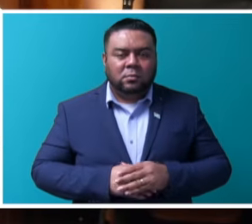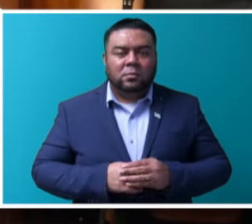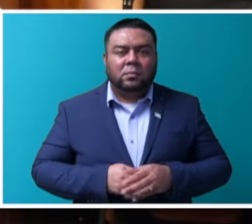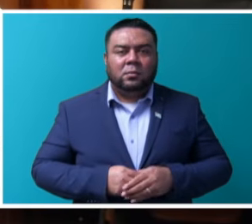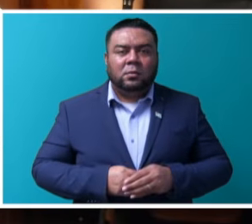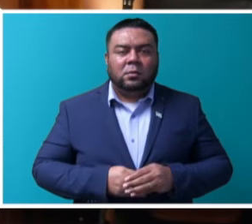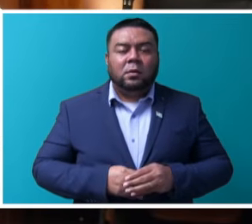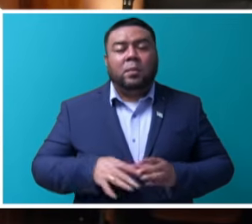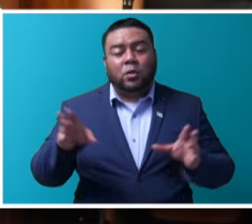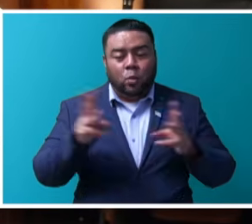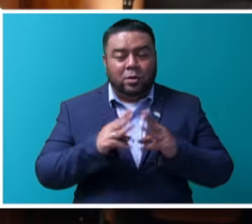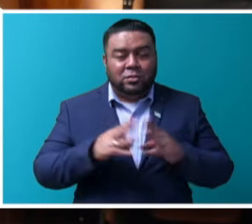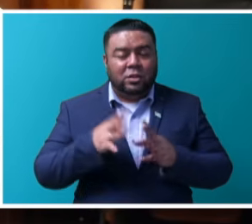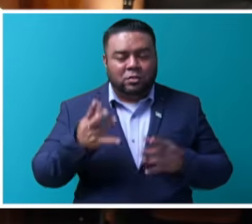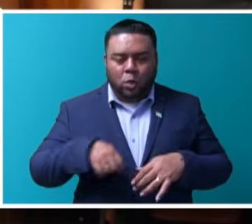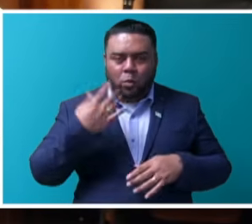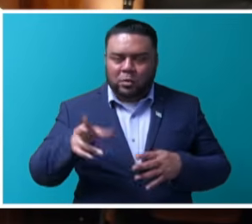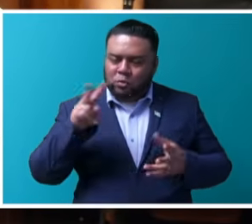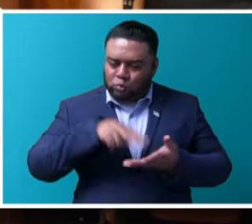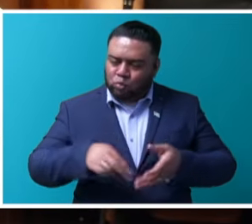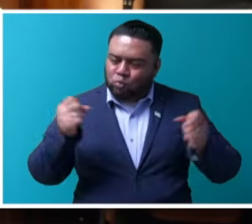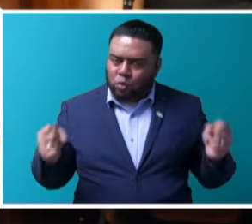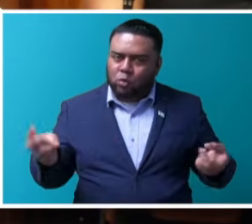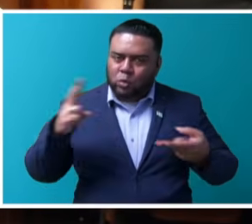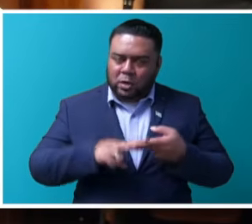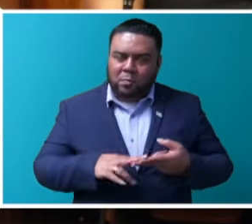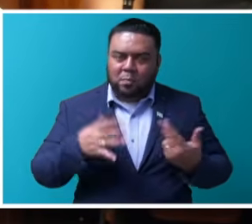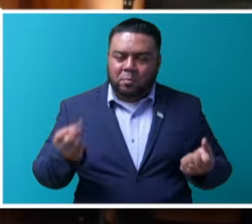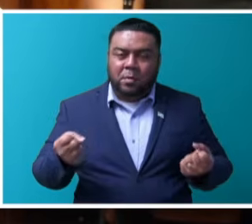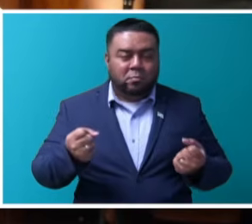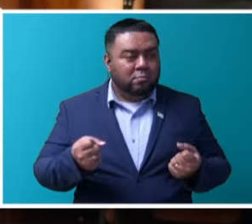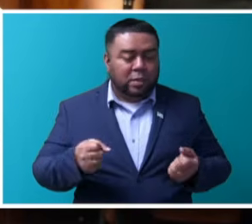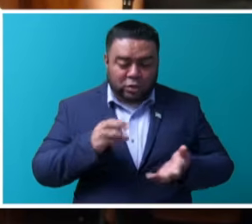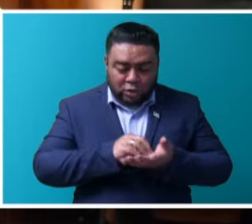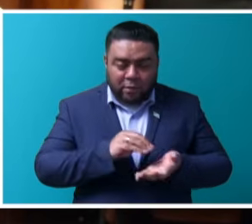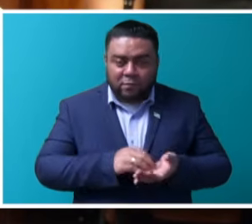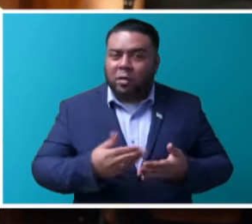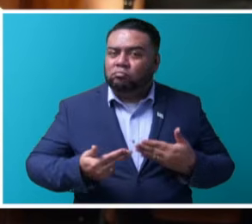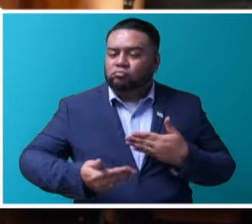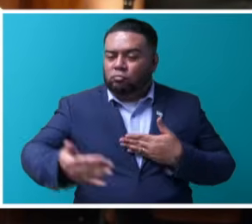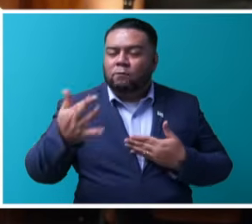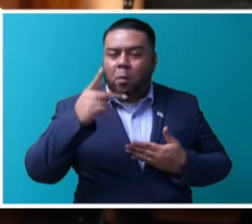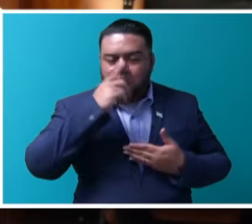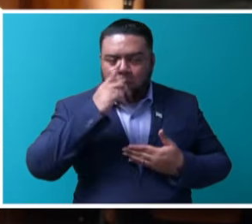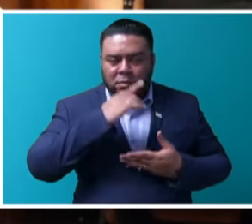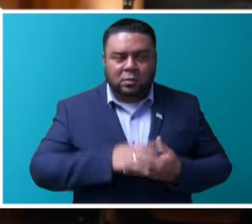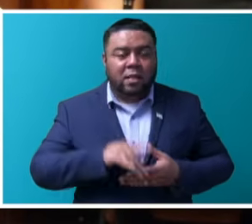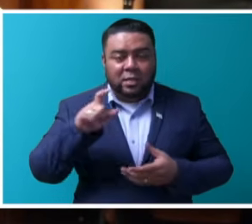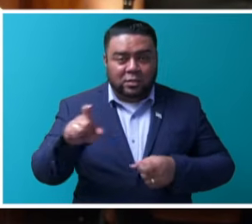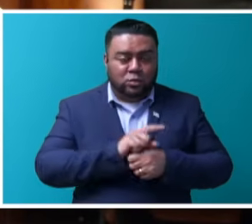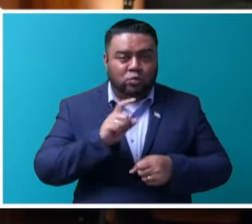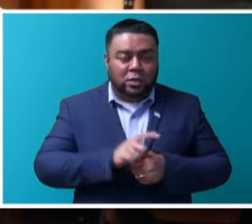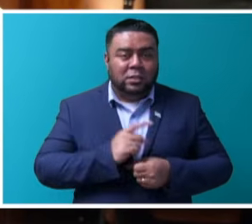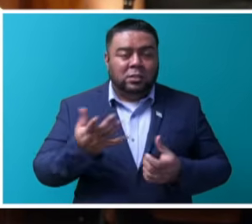coalition has always stood strong, united by the shared commitment to serve and deliver for our people. This has created